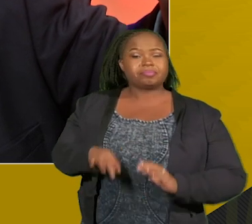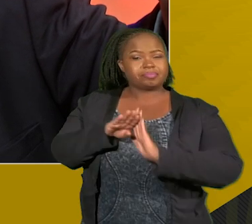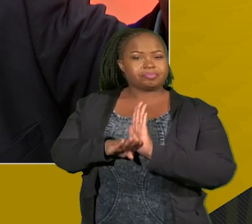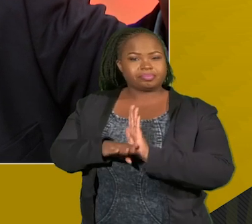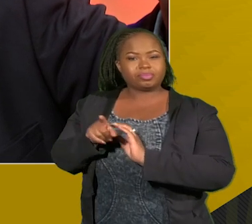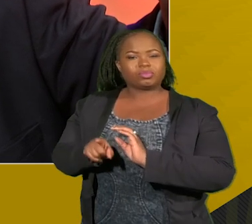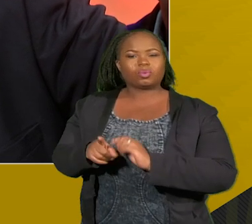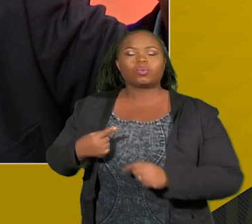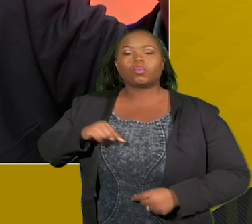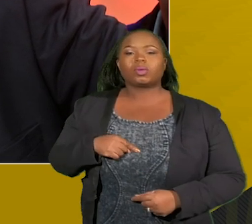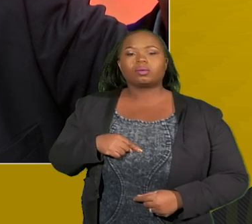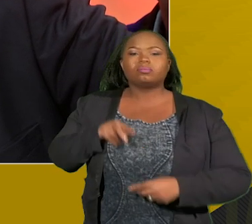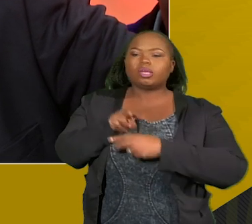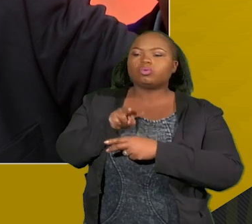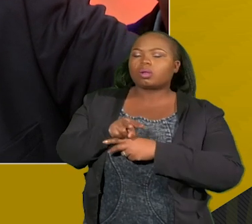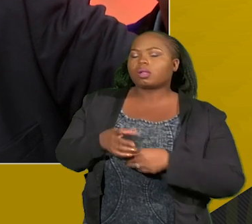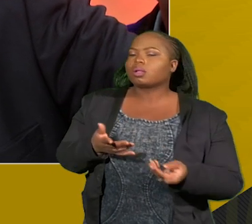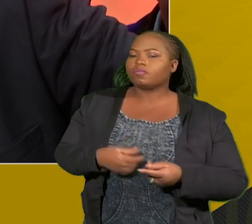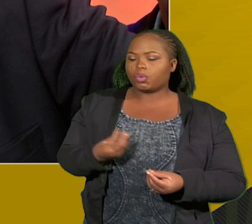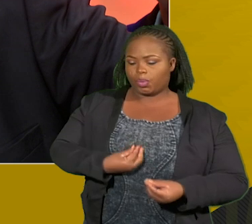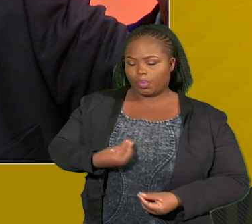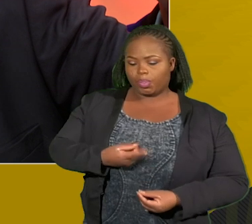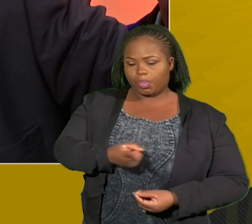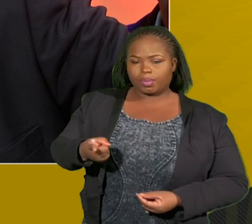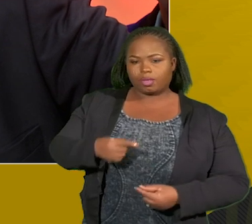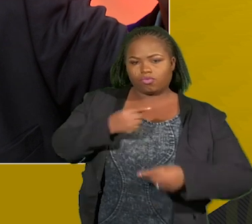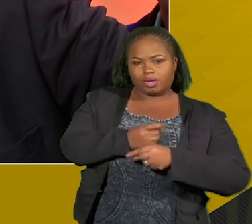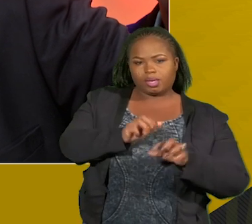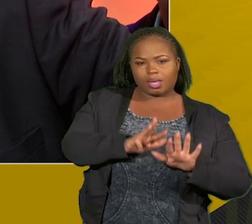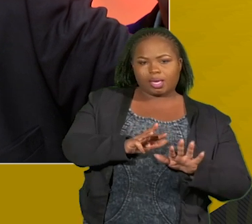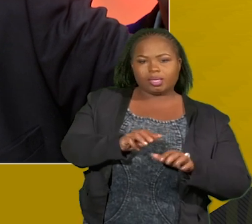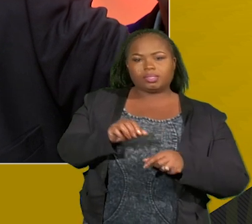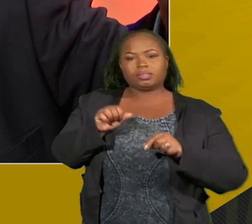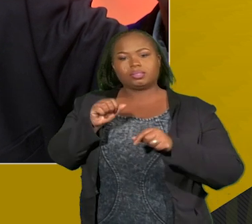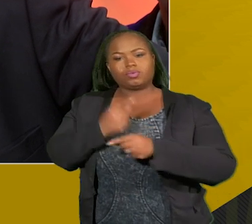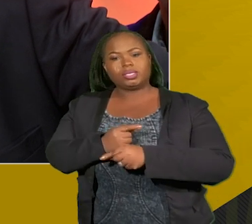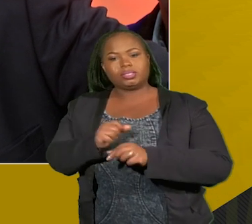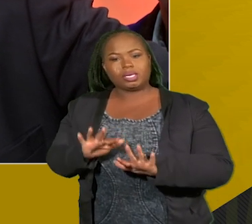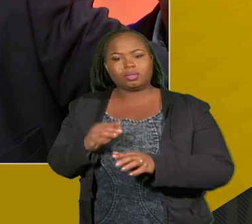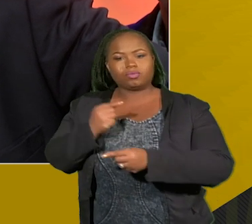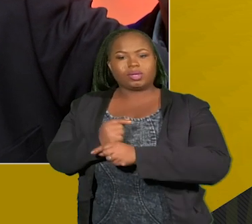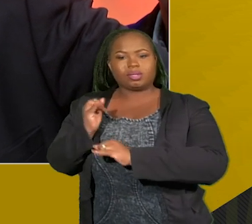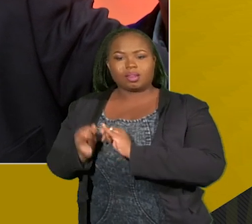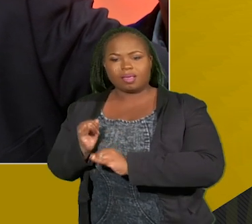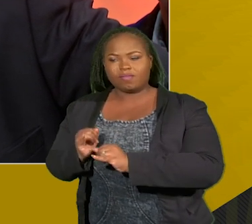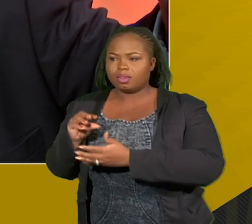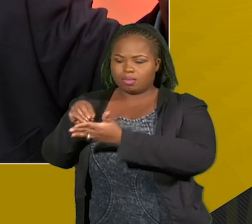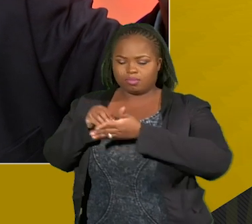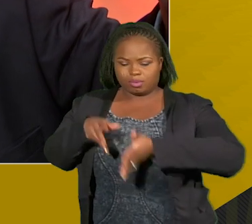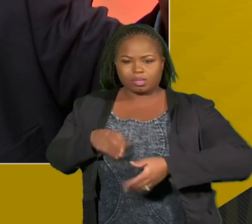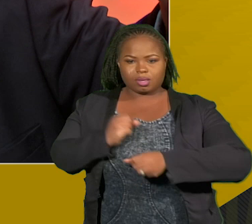take young boys from grade 9, 10, and 11. I bring them to Gauteng. And I mentor those